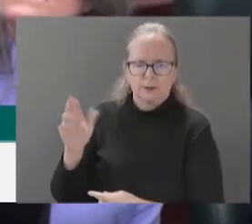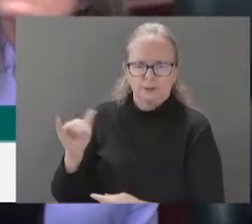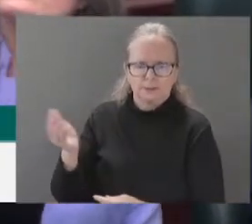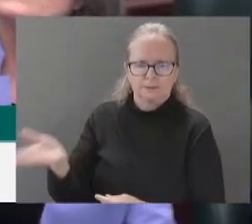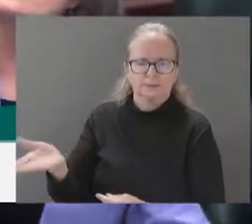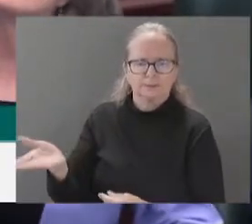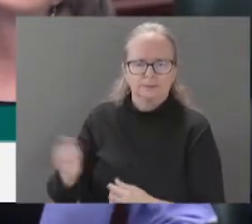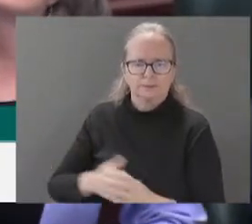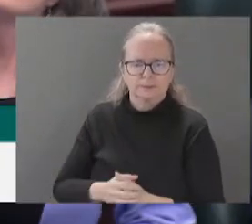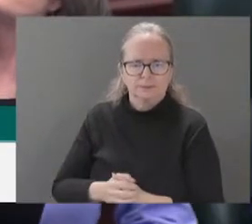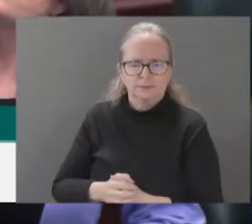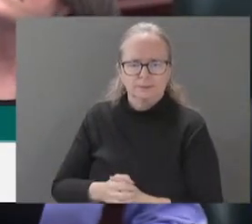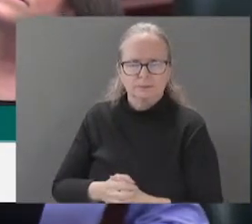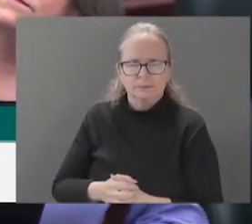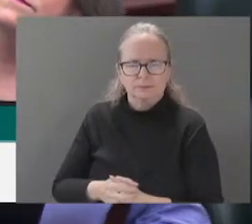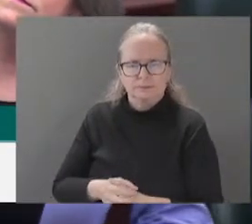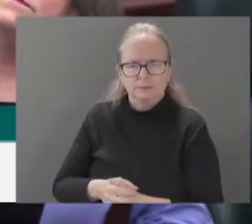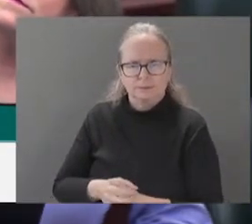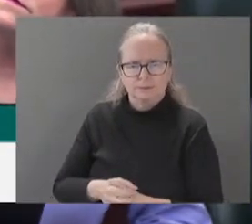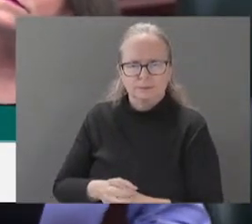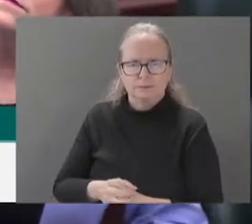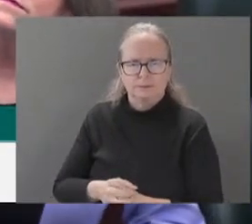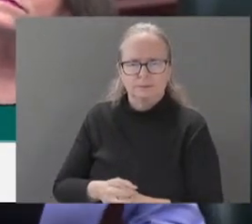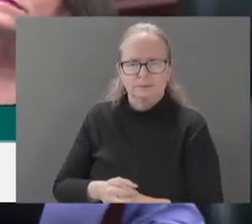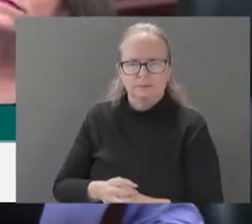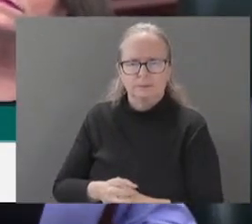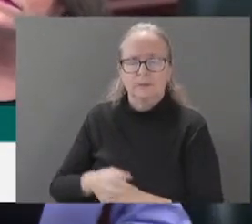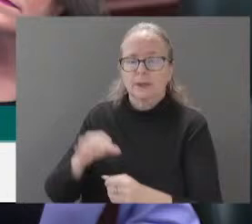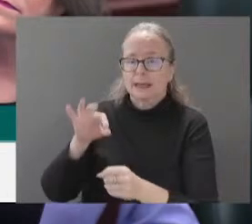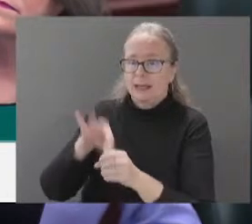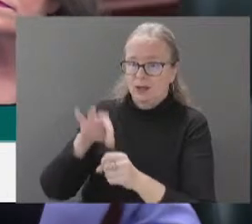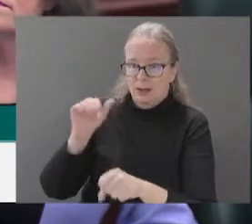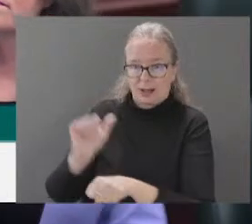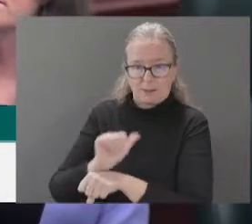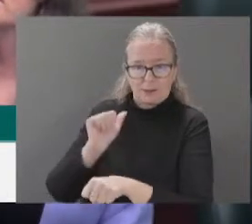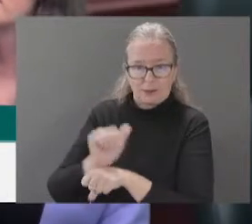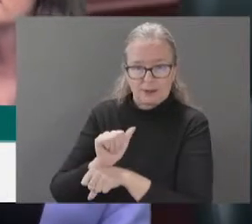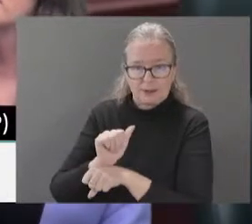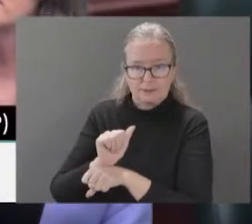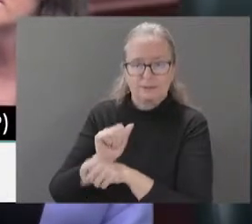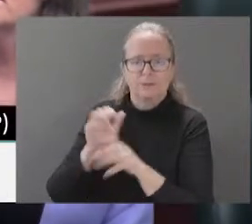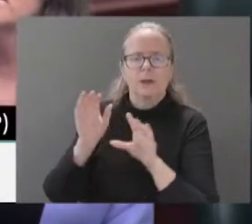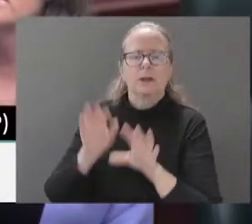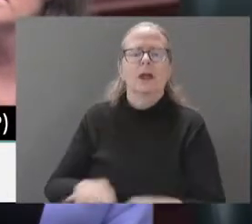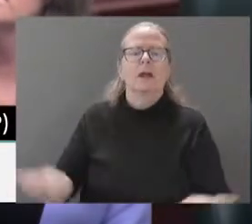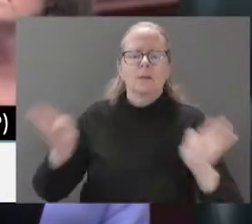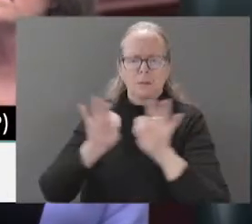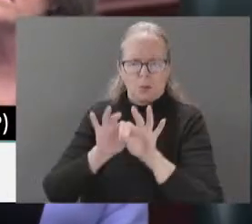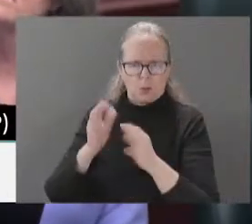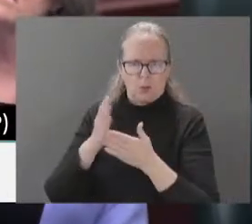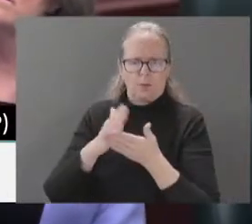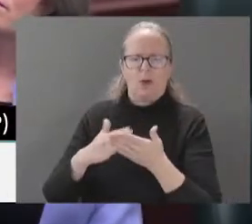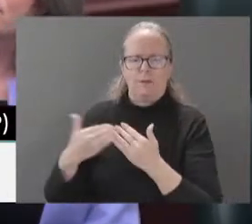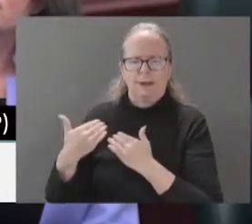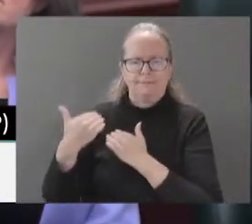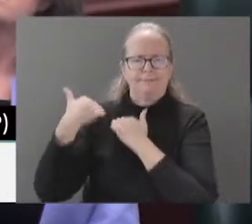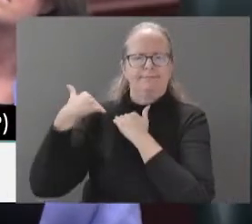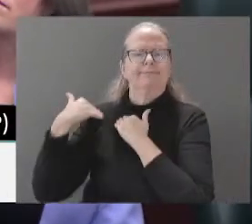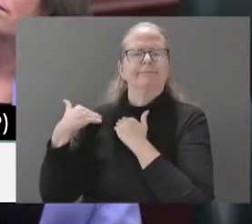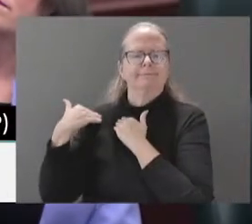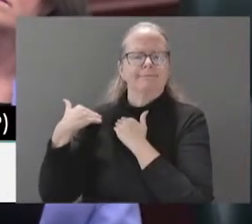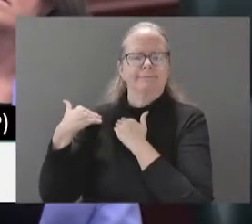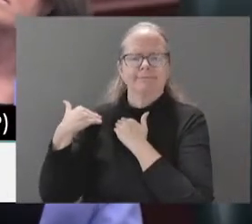mccole election Alberta plays a critical role in our democracy they are tasked with administering elections enforcing election